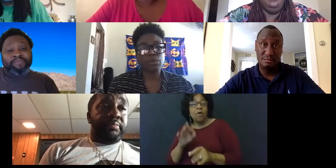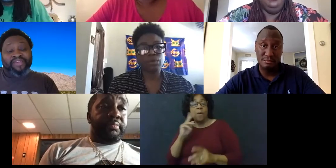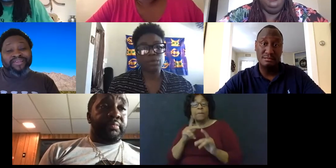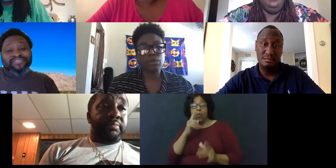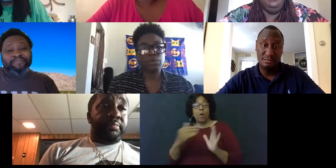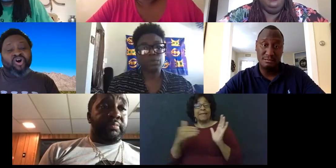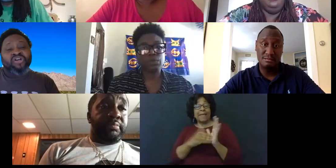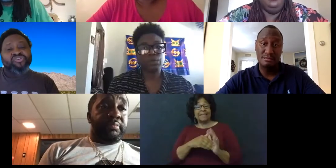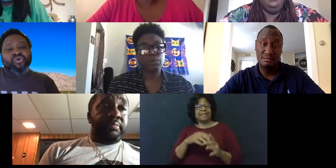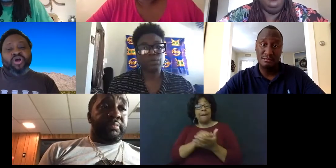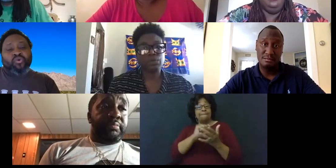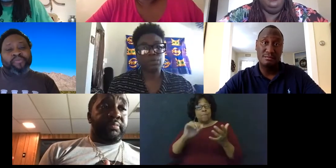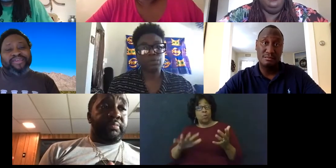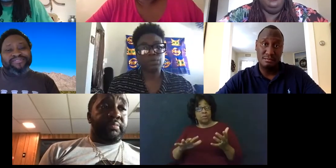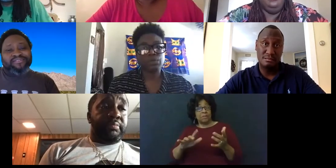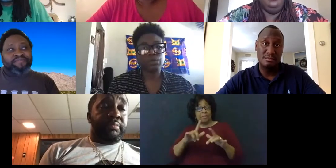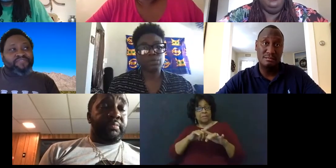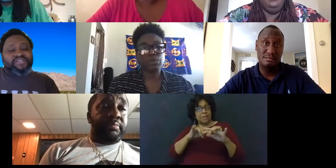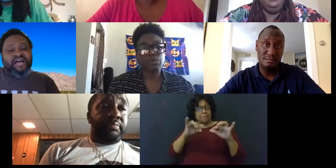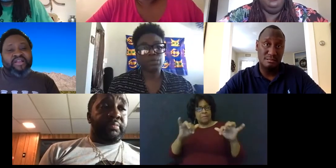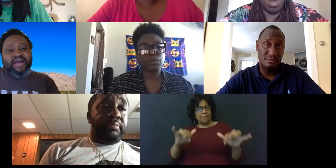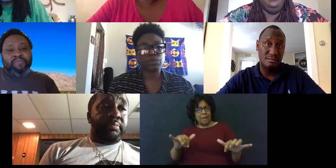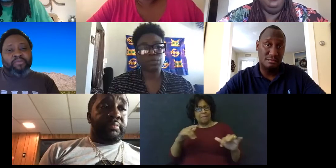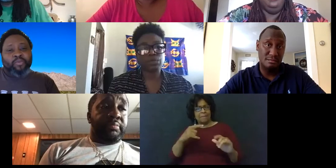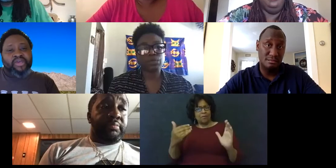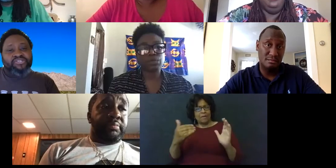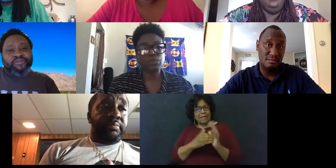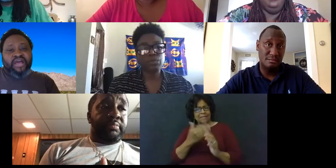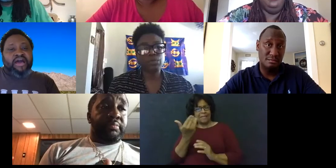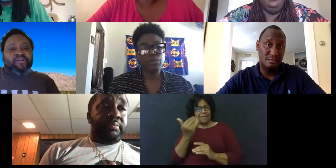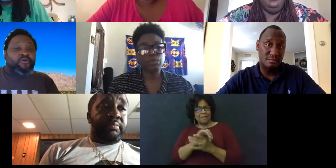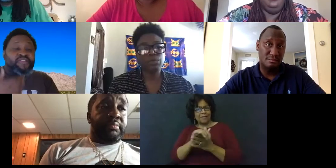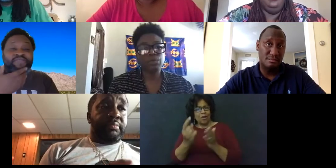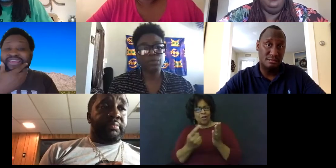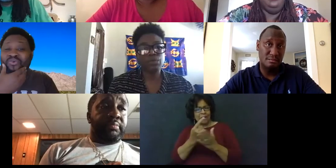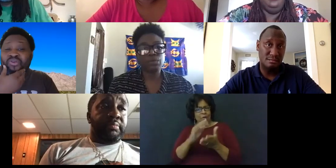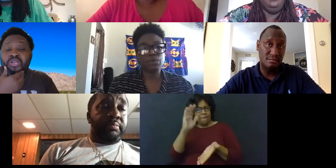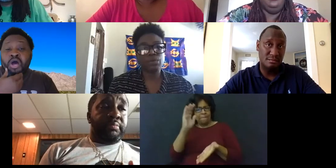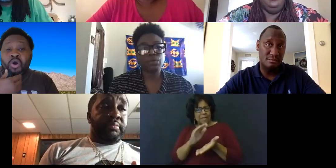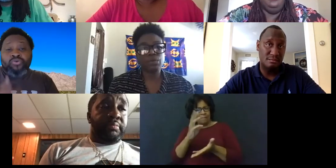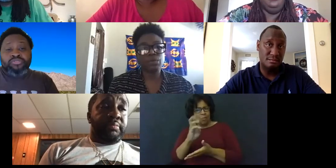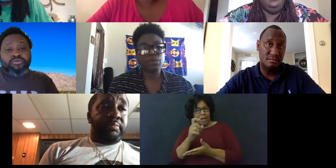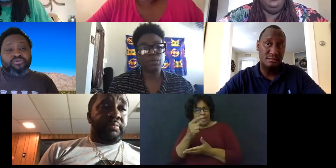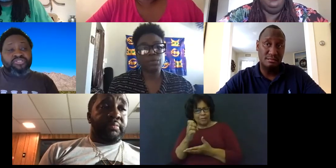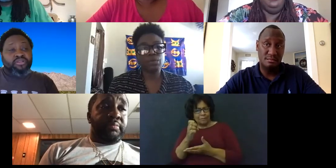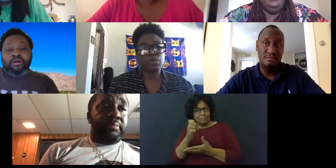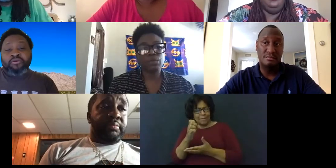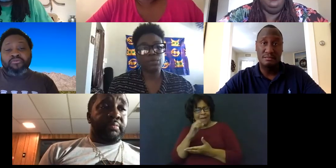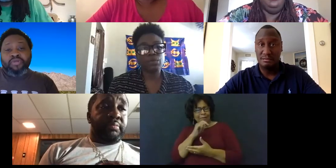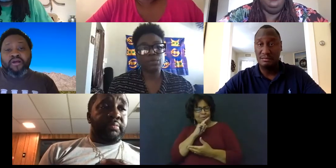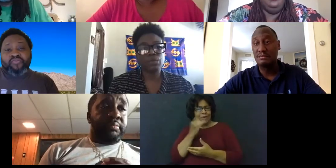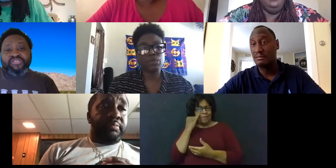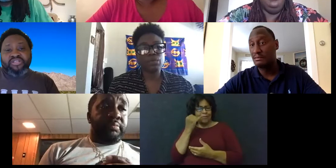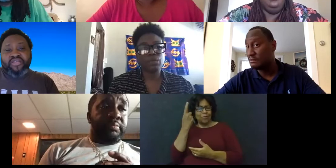who will be against it, but also will be against the $15 an hour minimum wage. I don't know if anyone knows or seen the